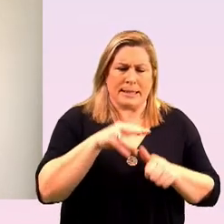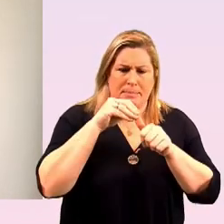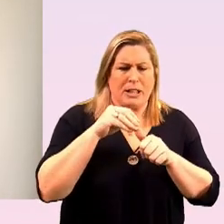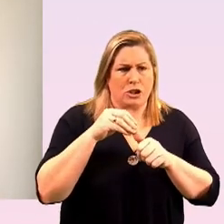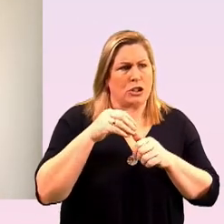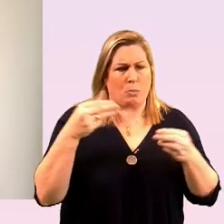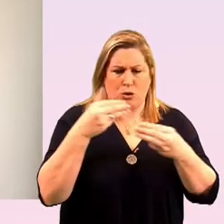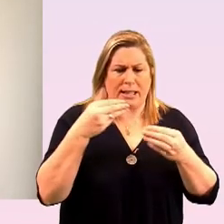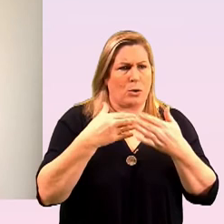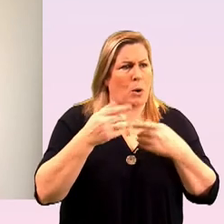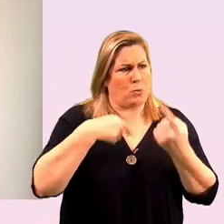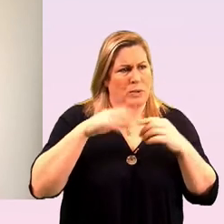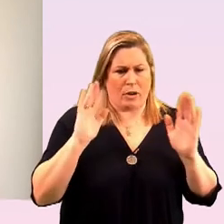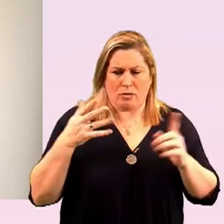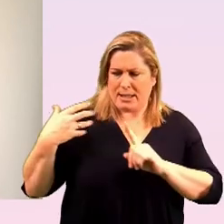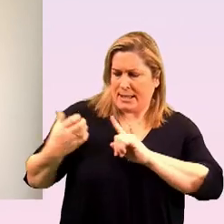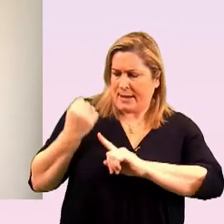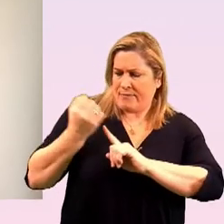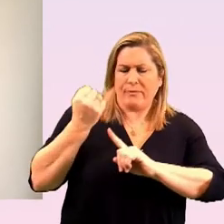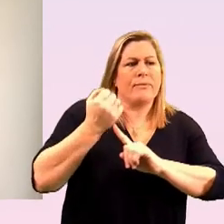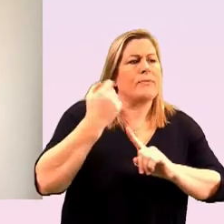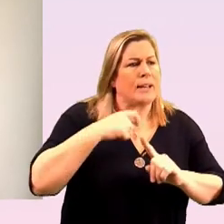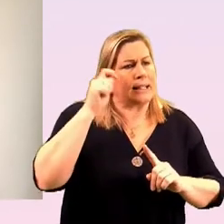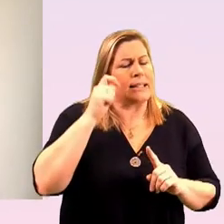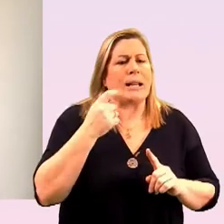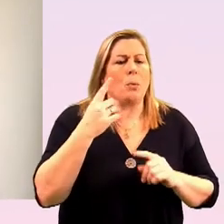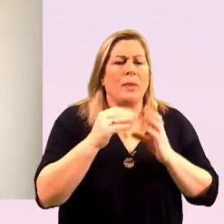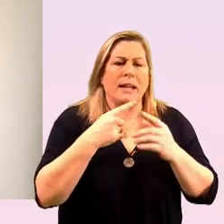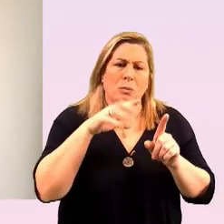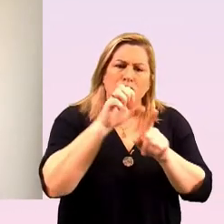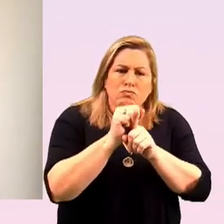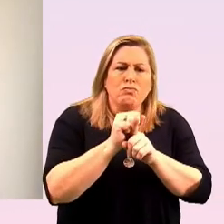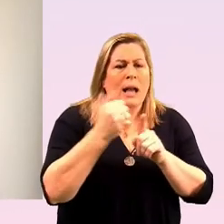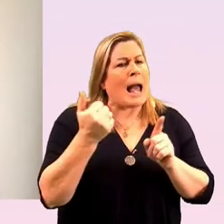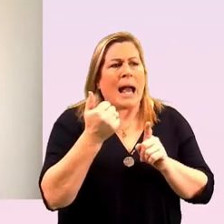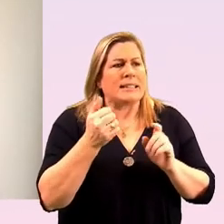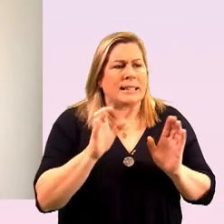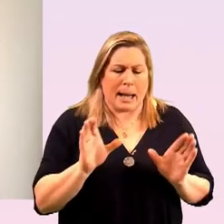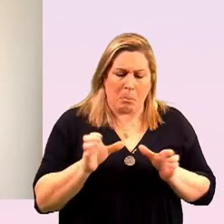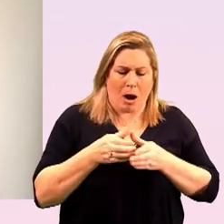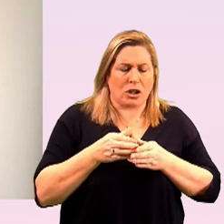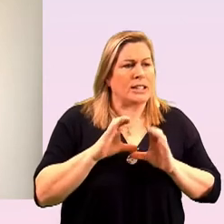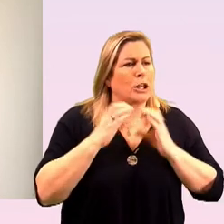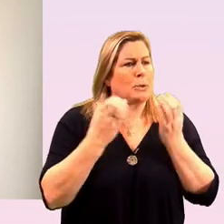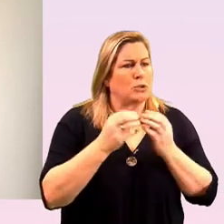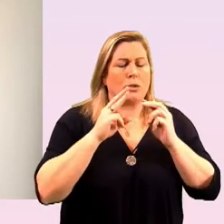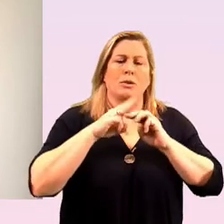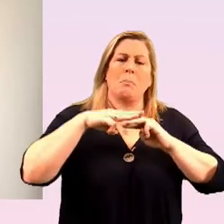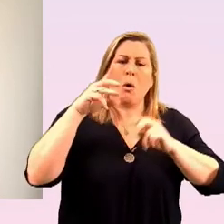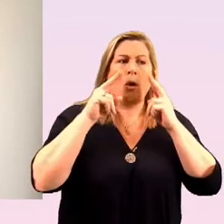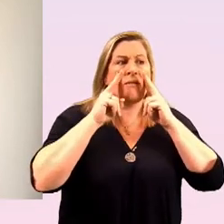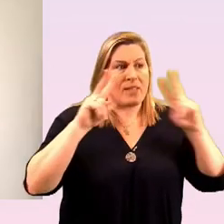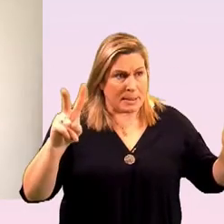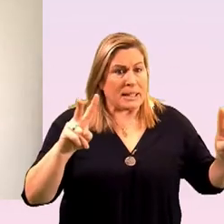made. I think one thing that we really note in any marginalized community is the more there is visibility, the more there becomes